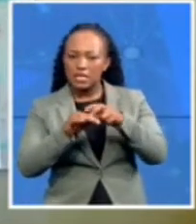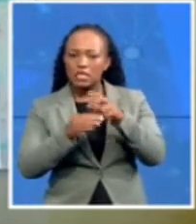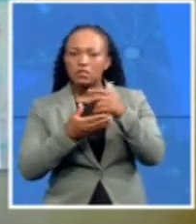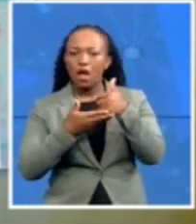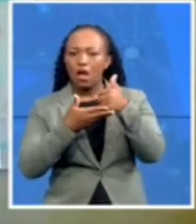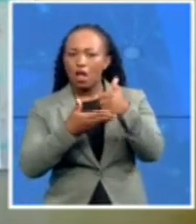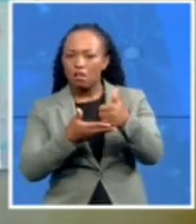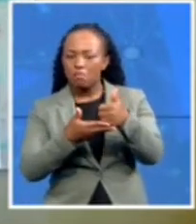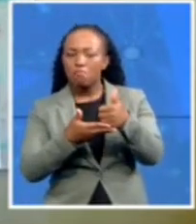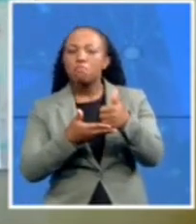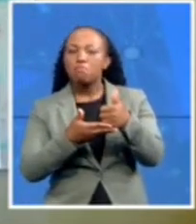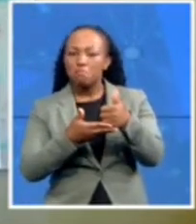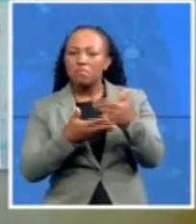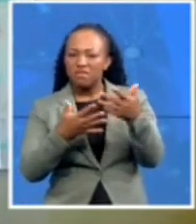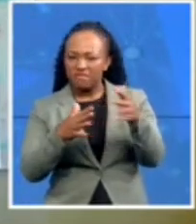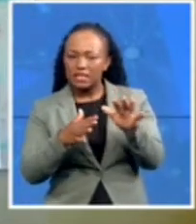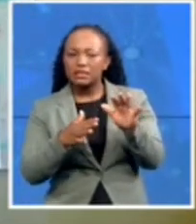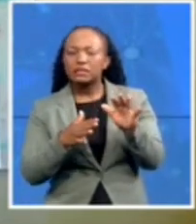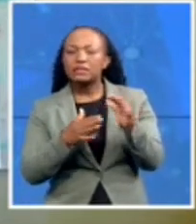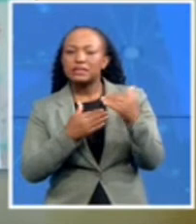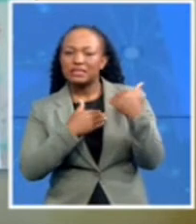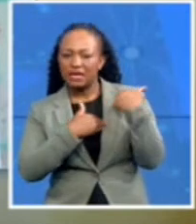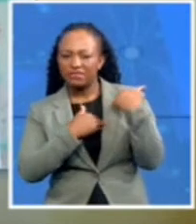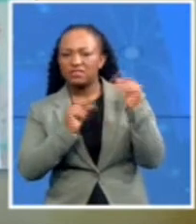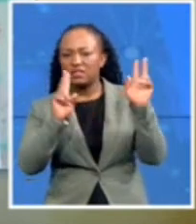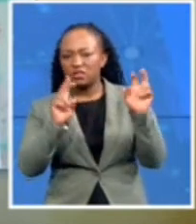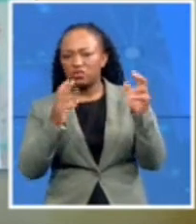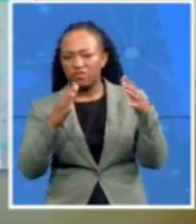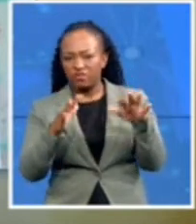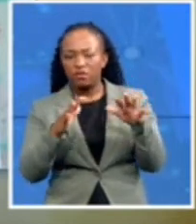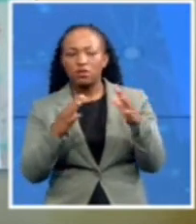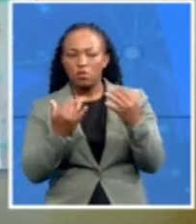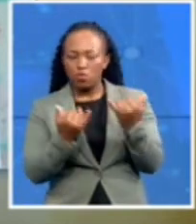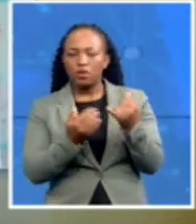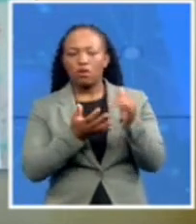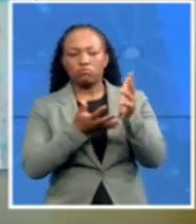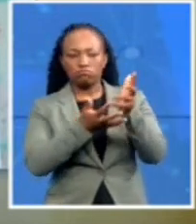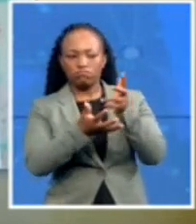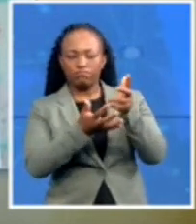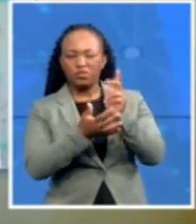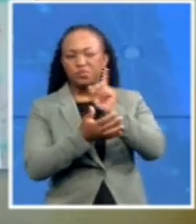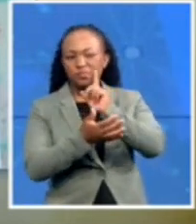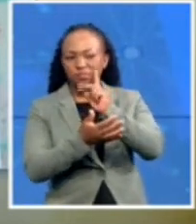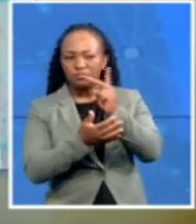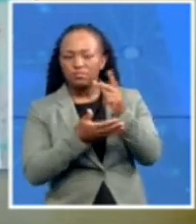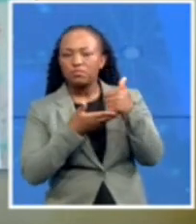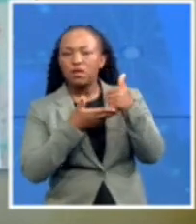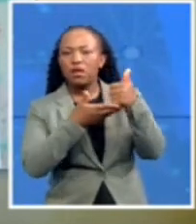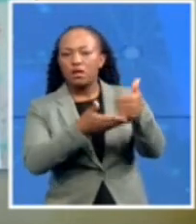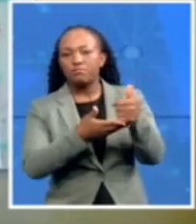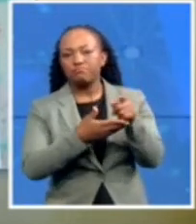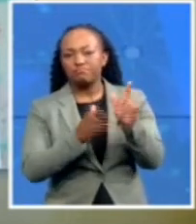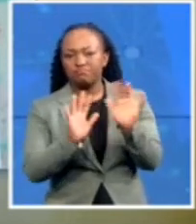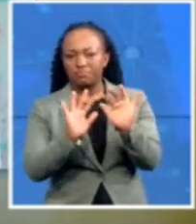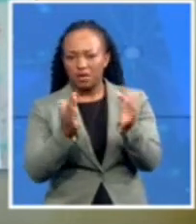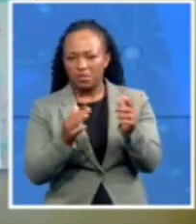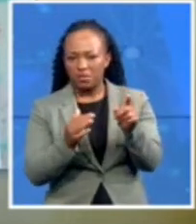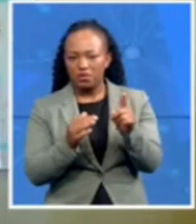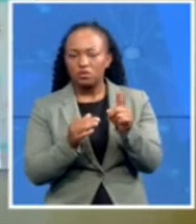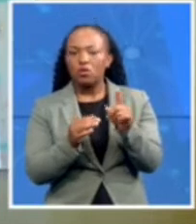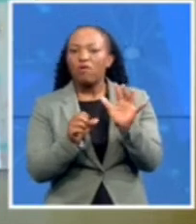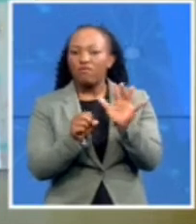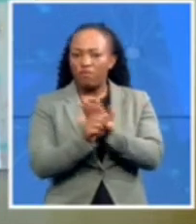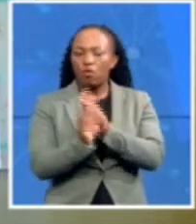We are engaging with them to see how best we can assist them to make sure that they fully comply.